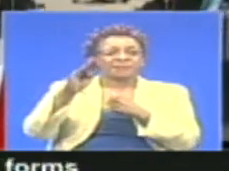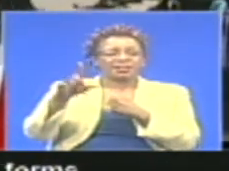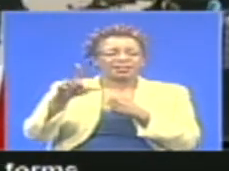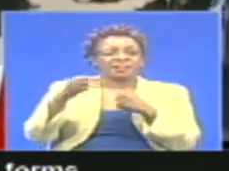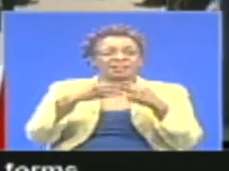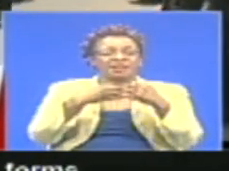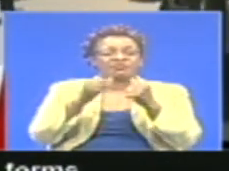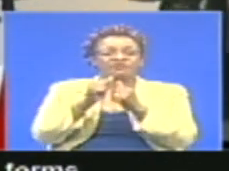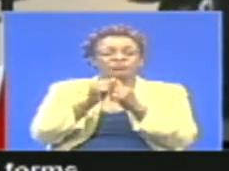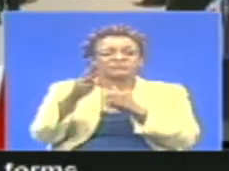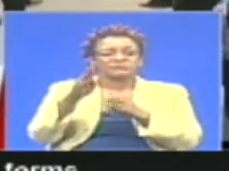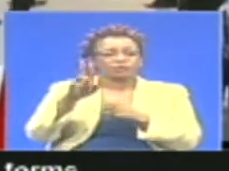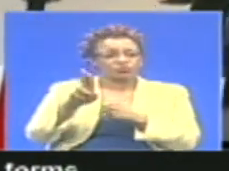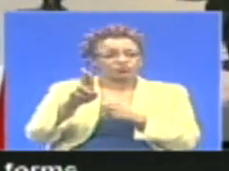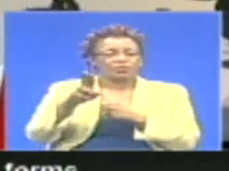KBL814U,